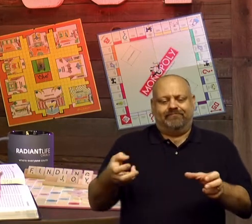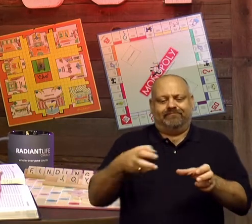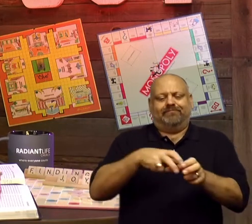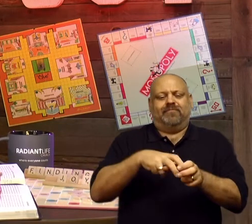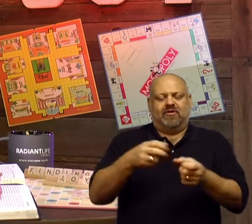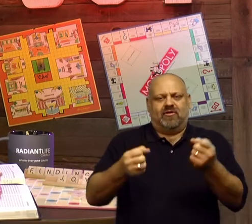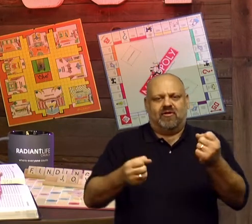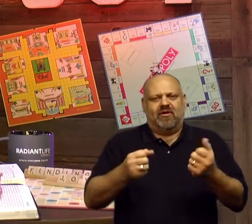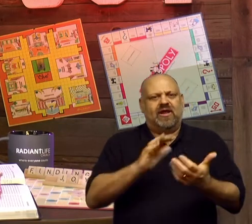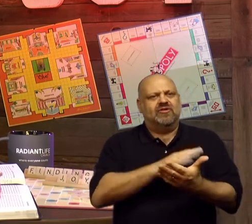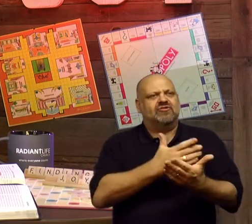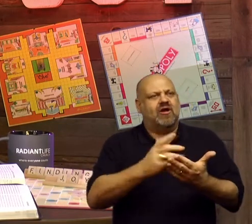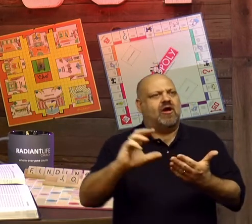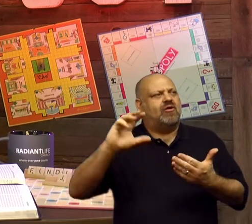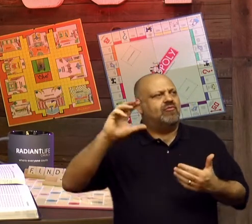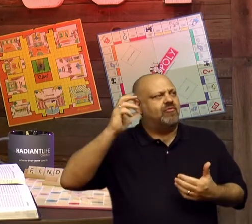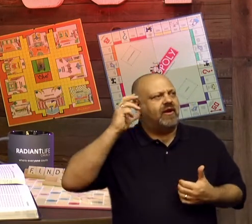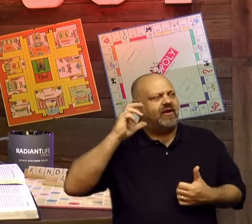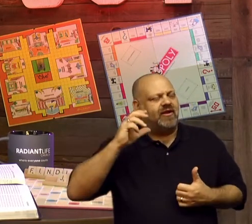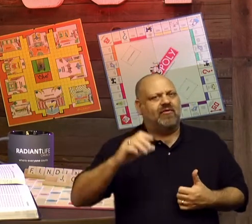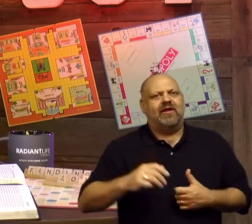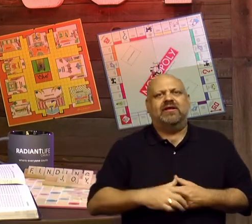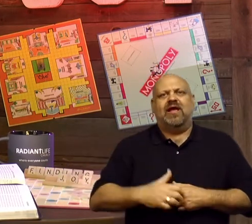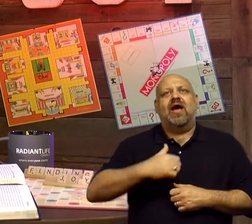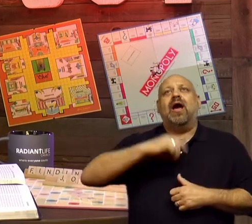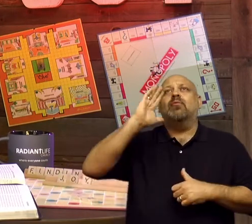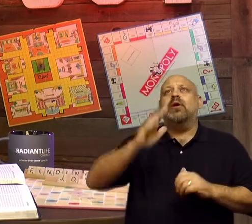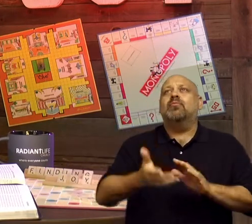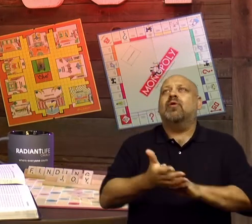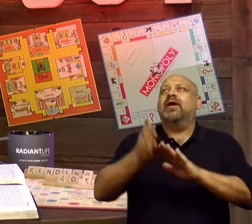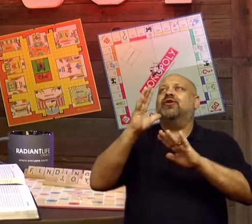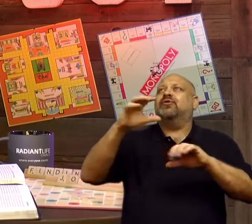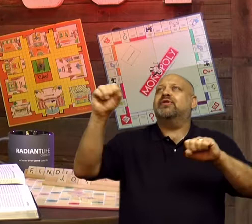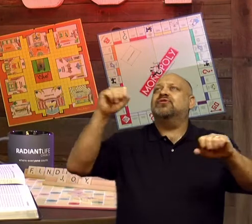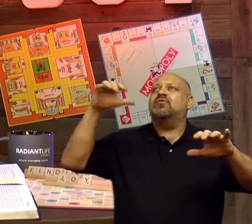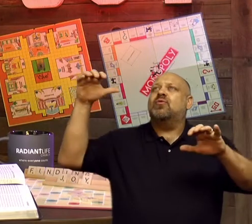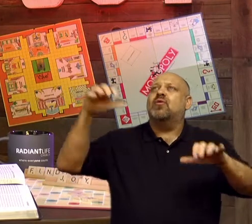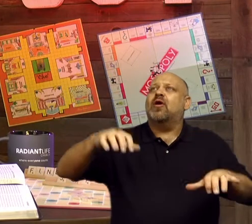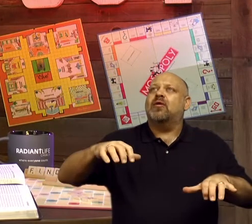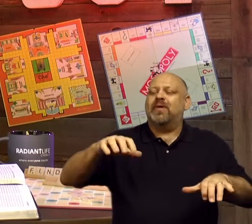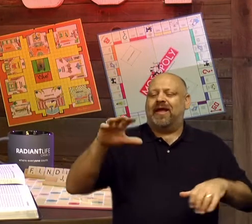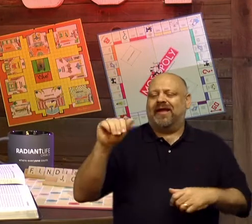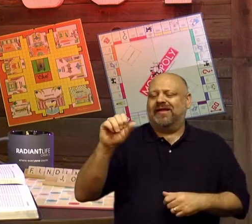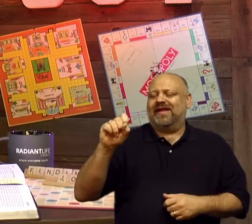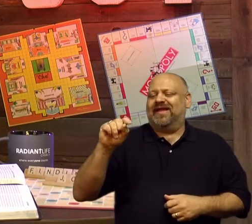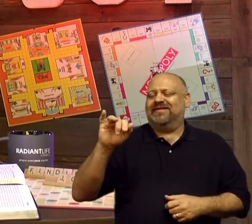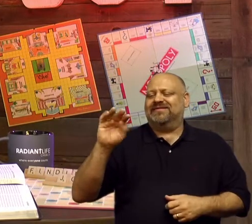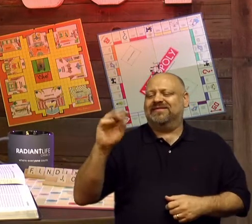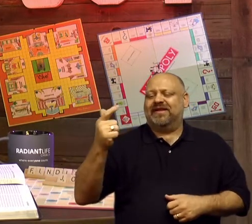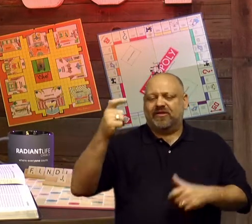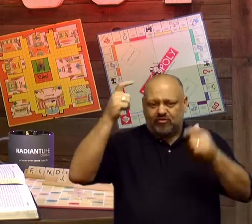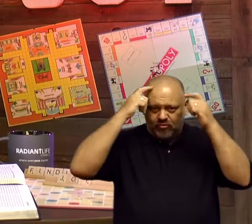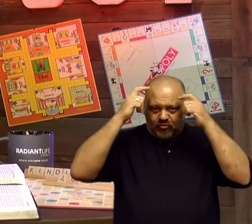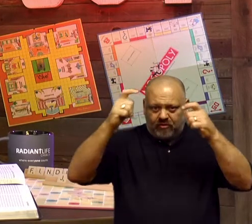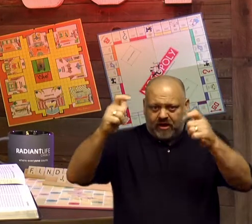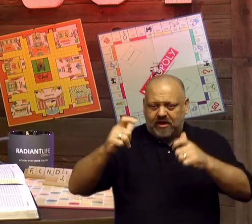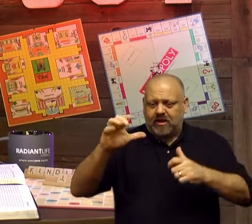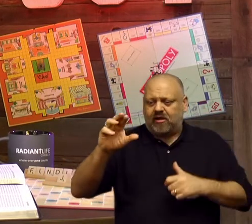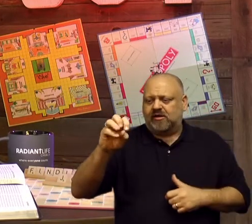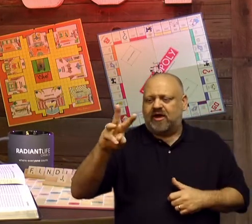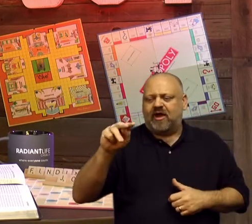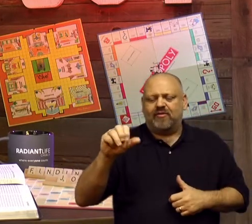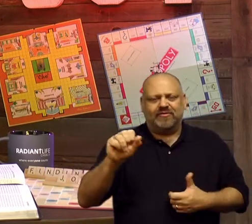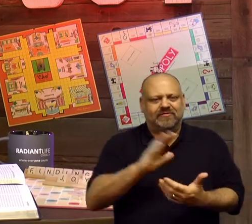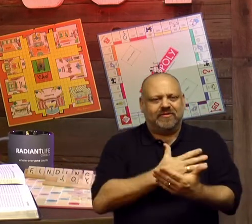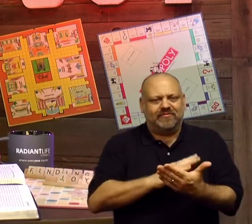When we got in the car, a song came on the radio. It was "I Will Praise You in the Storm" by Casting Crowns.